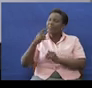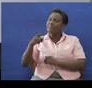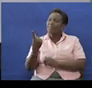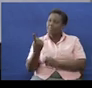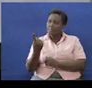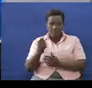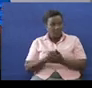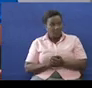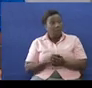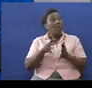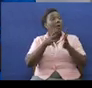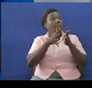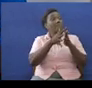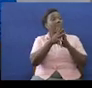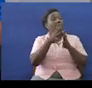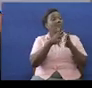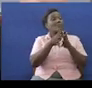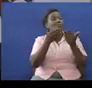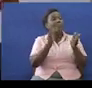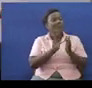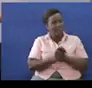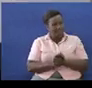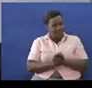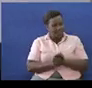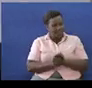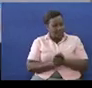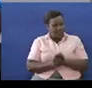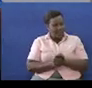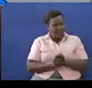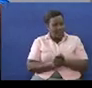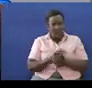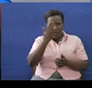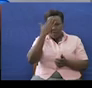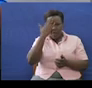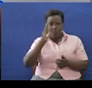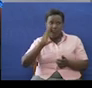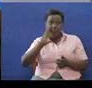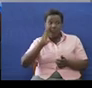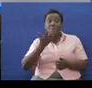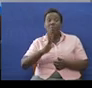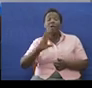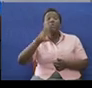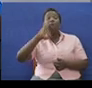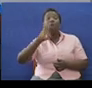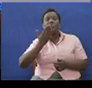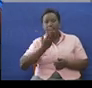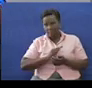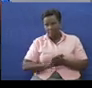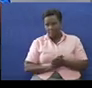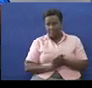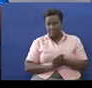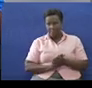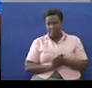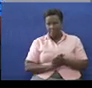In short, what is the article saying? The article understands or realizes the use of water or